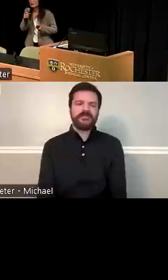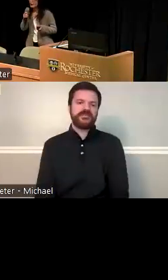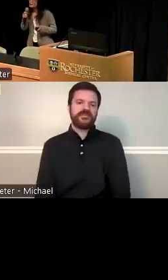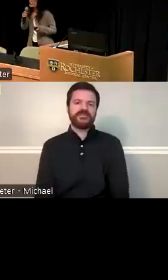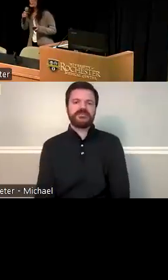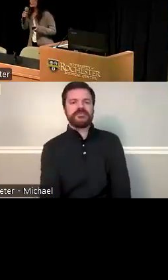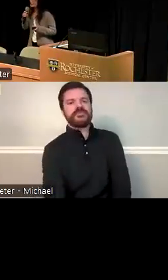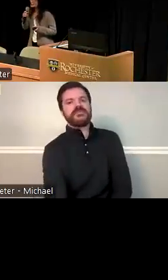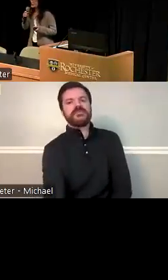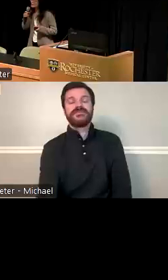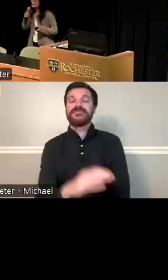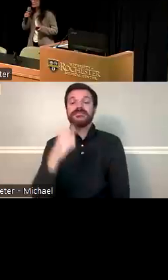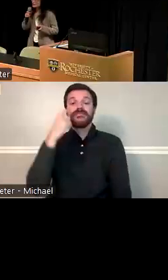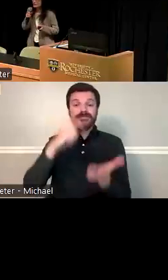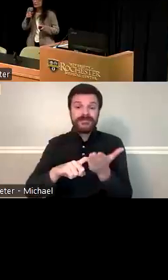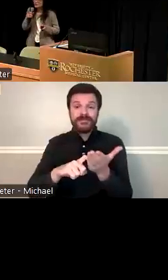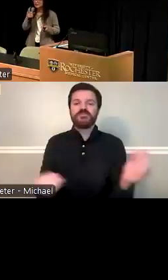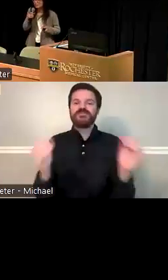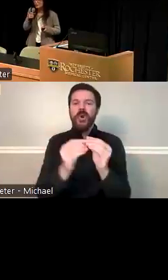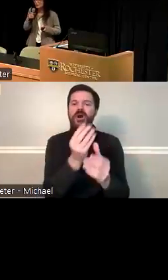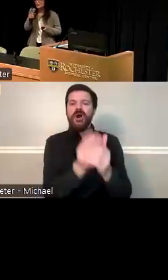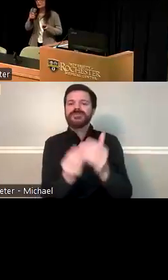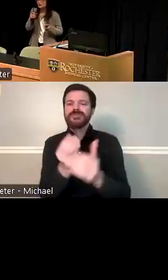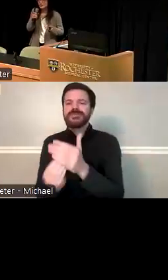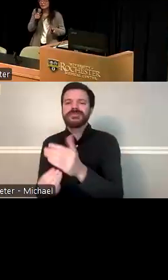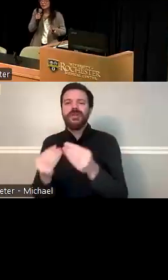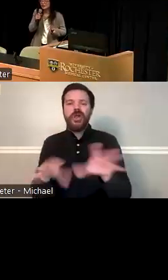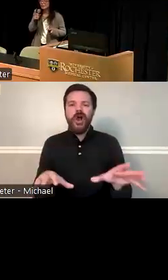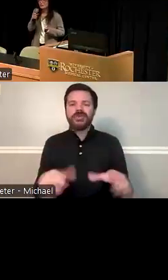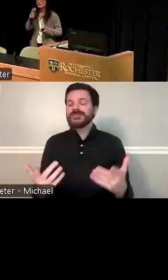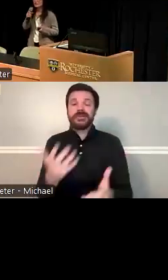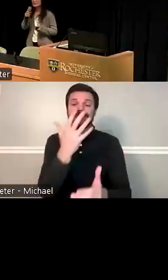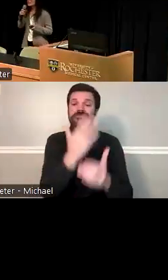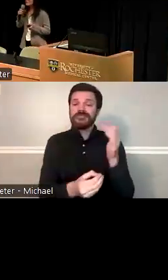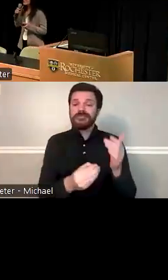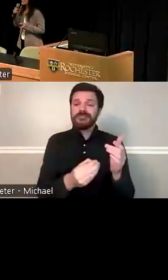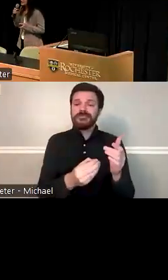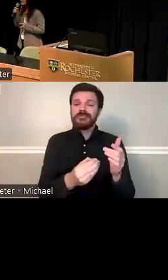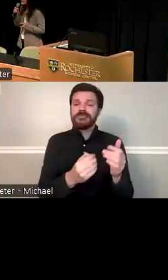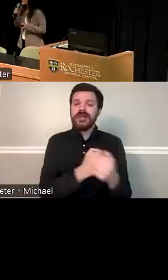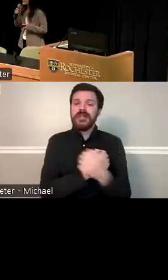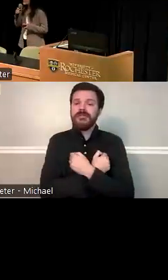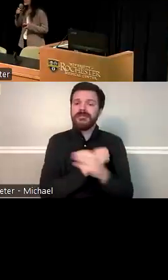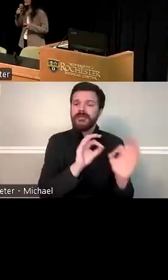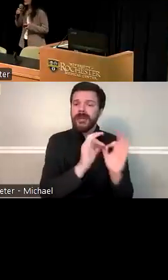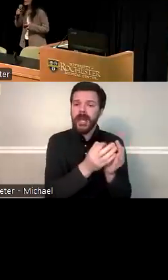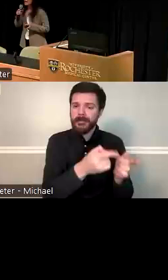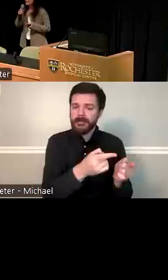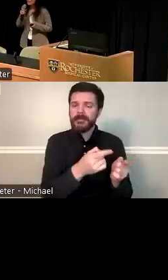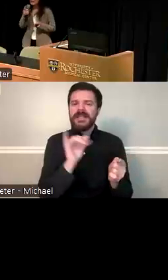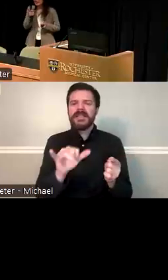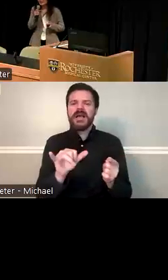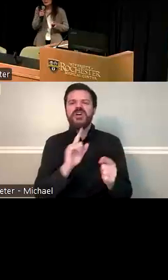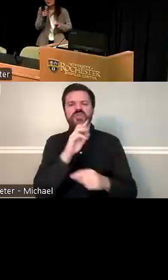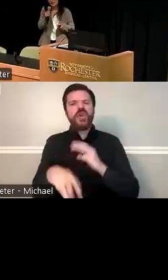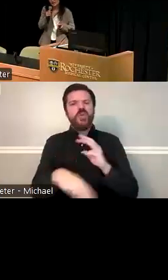the losses in your life too, disappointments or death of the loved ones, and seeing more of the reality of death. And